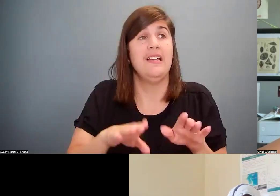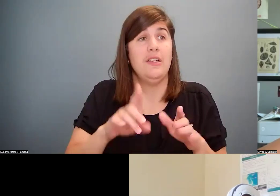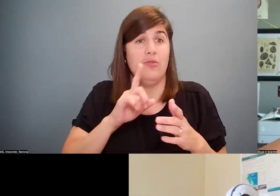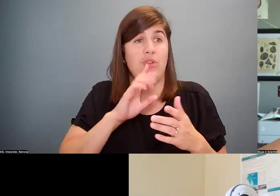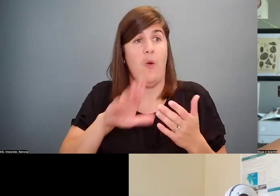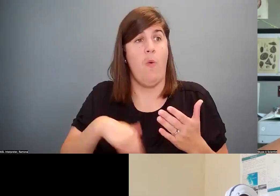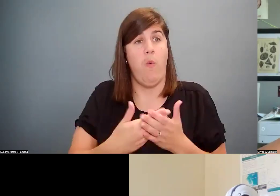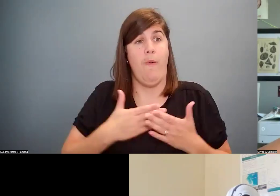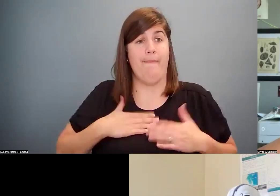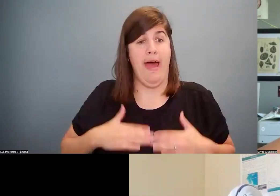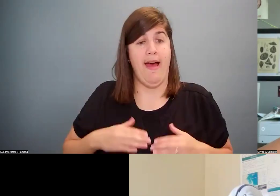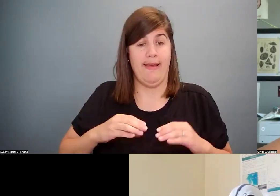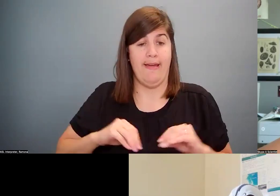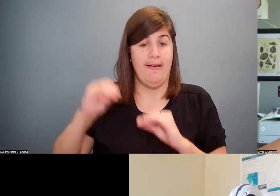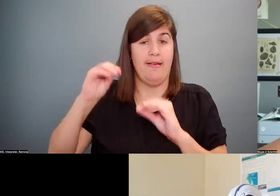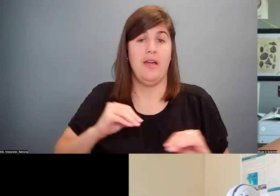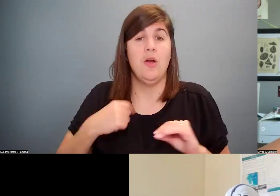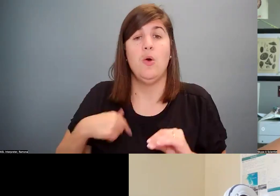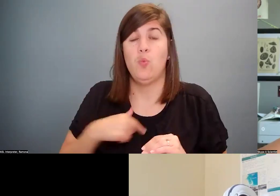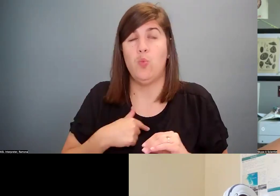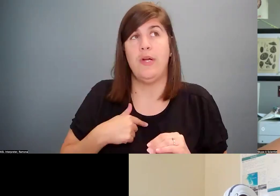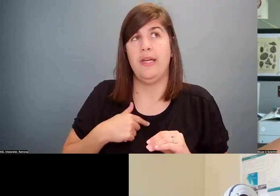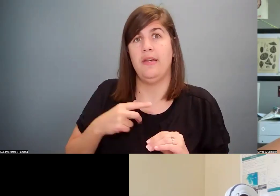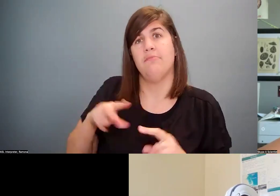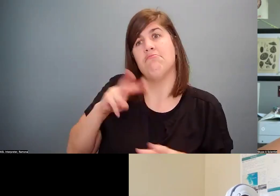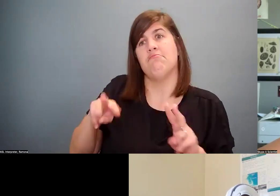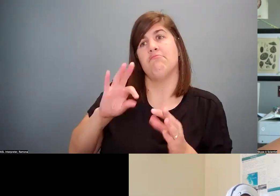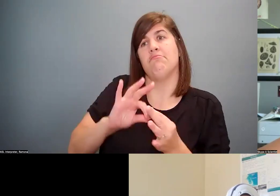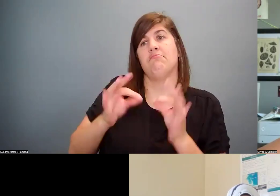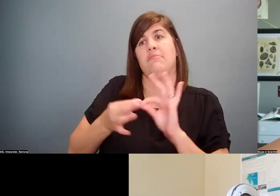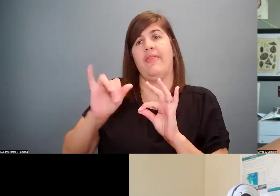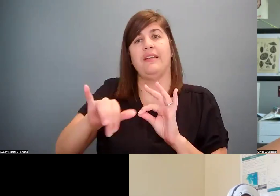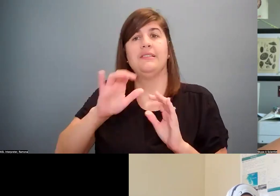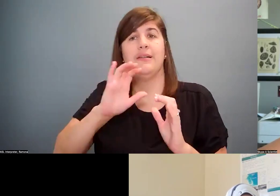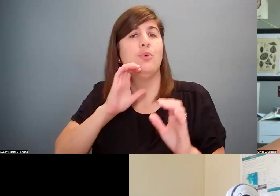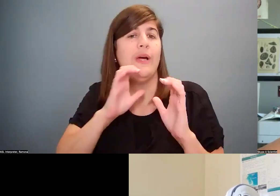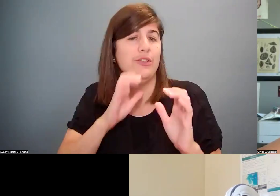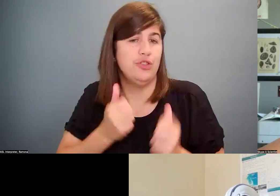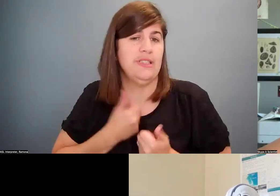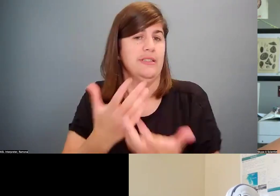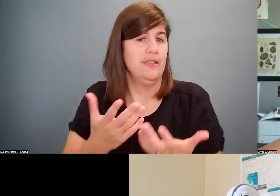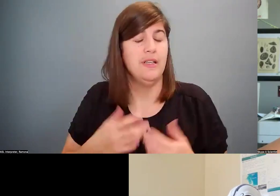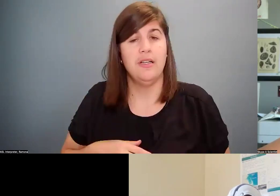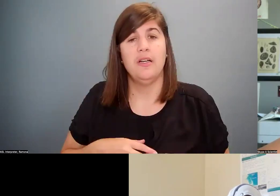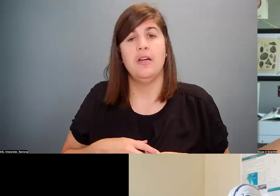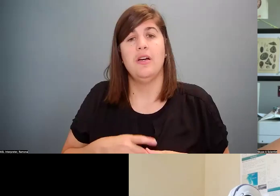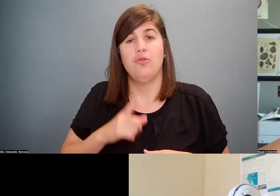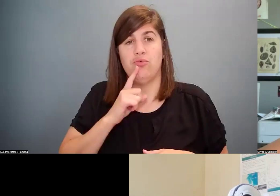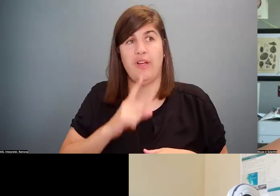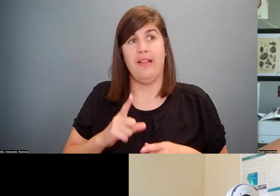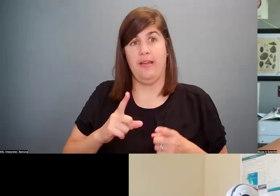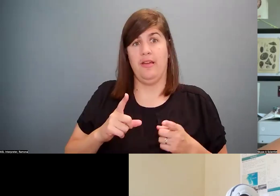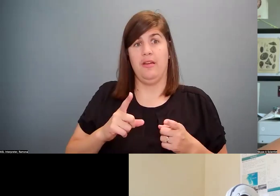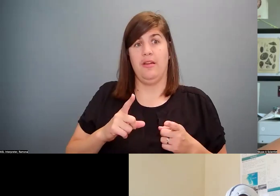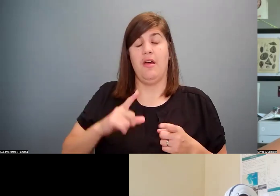the water, we generally believe that's communication. The reason why is because whales are incredibly heavy. Those arms